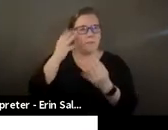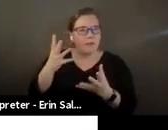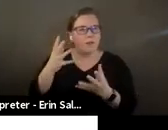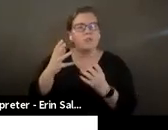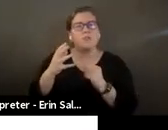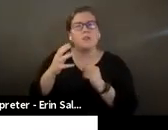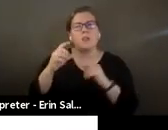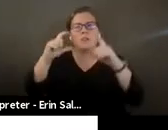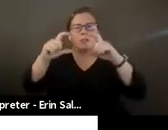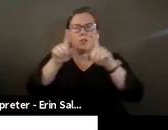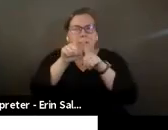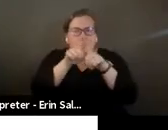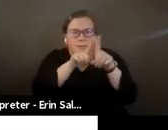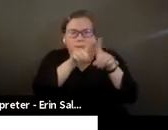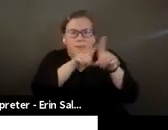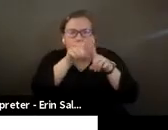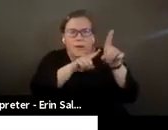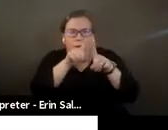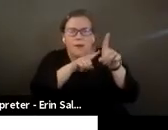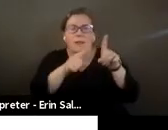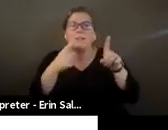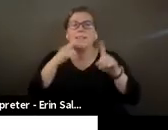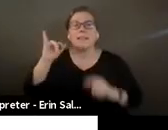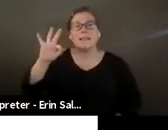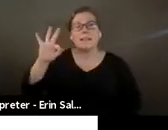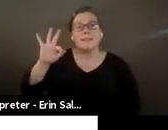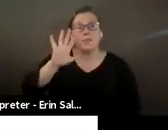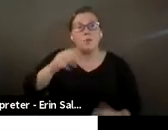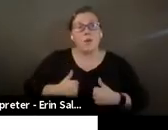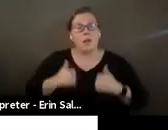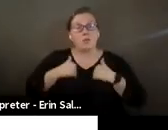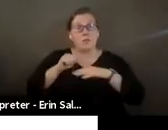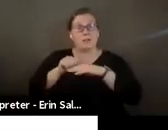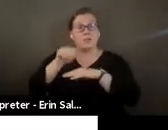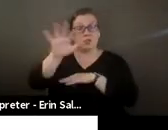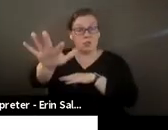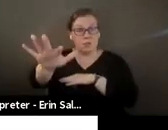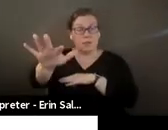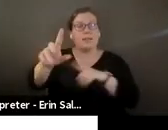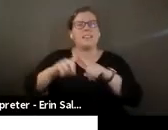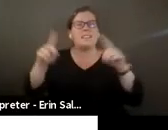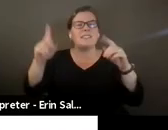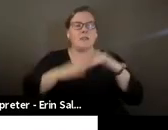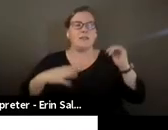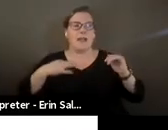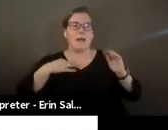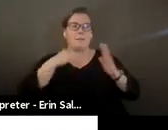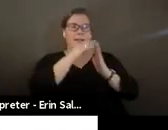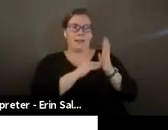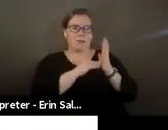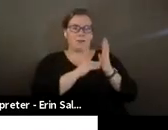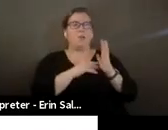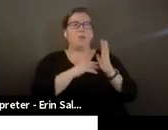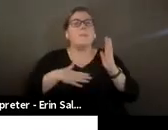little star, and it says, if shipping address differs from address on application, please include it in the